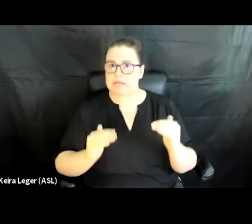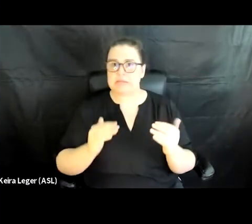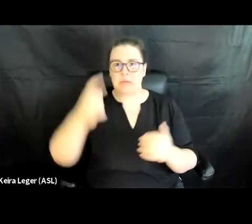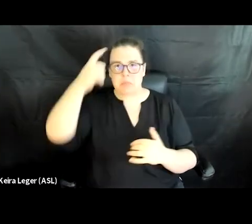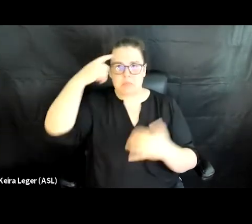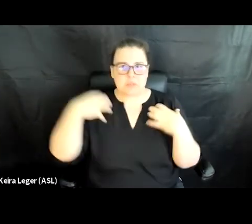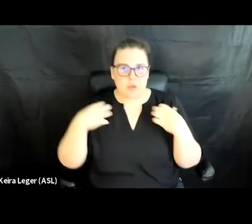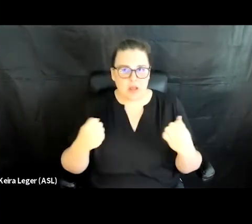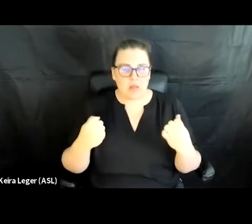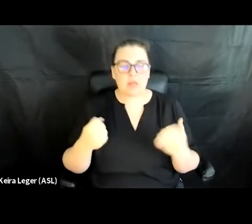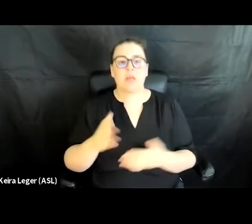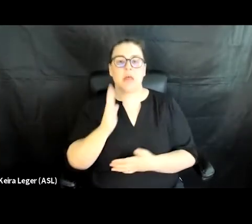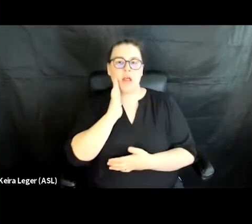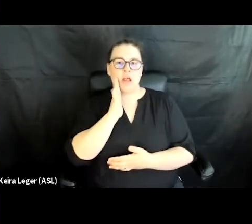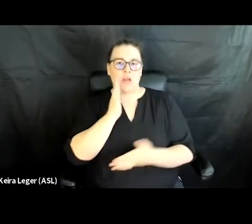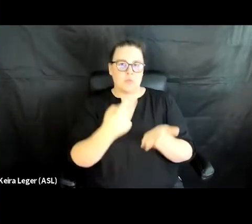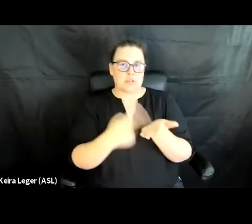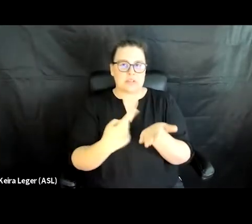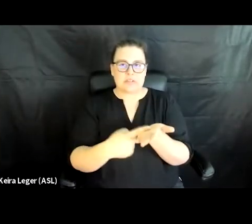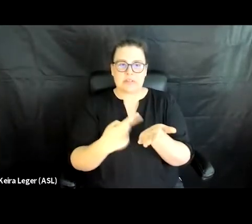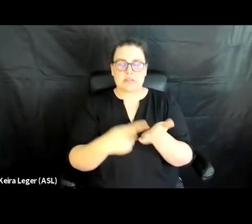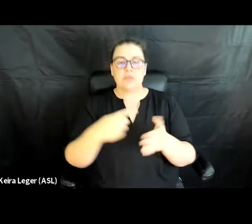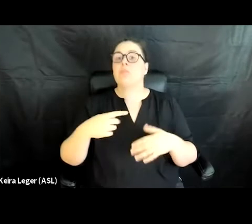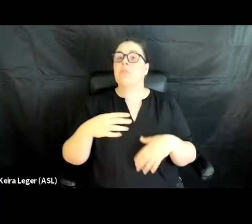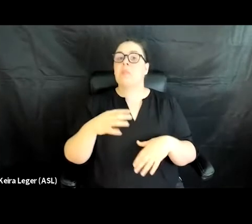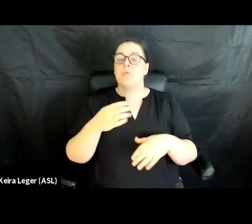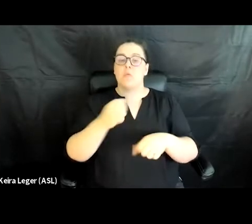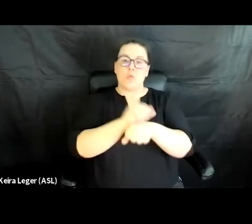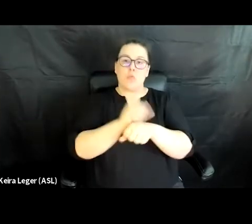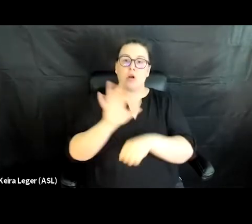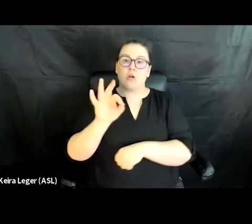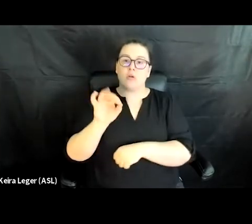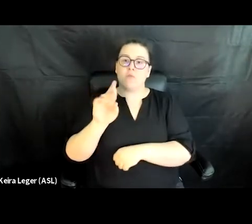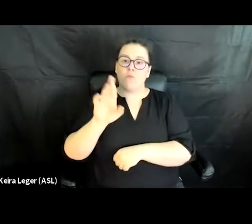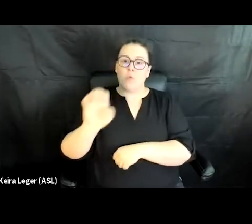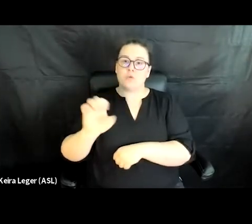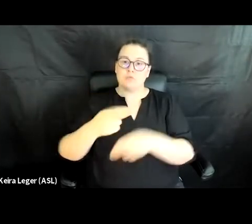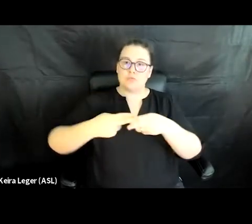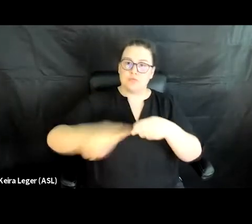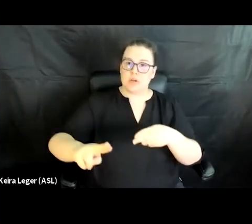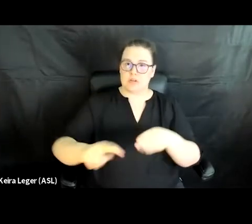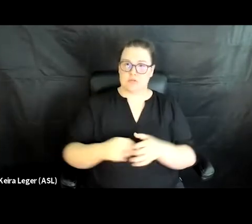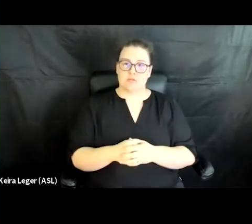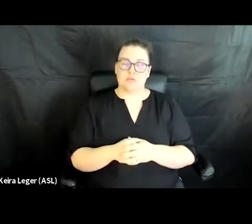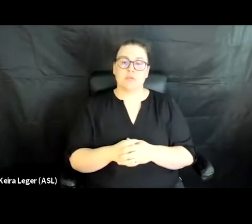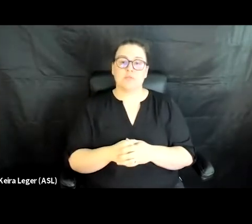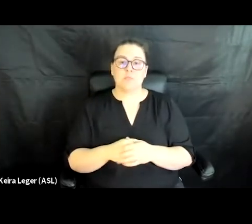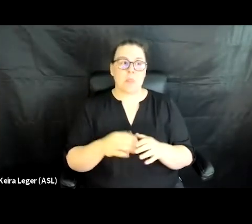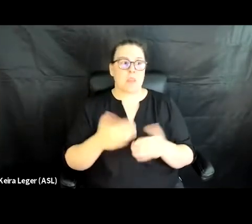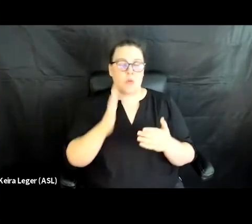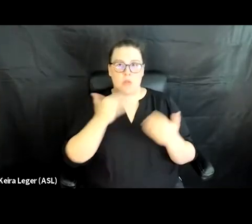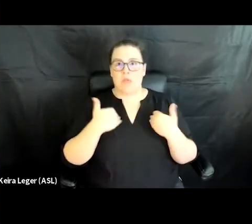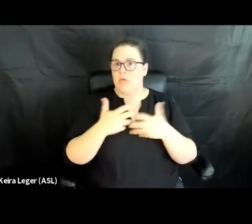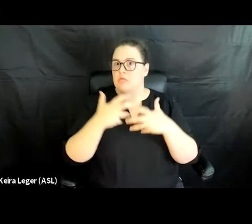addressing behavioral health workforce shortages, and helping to shape a more compassionate American workplace. Now, you hear from a great lineup of